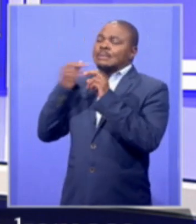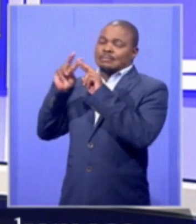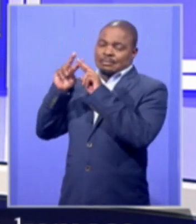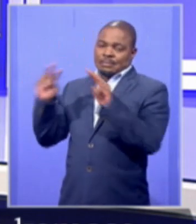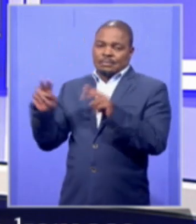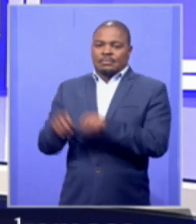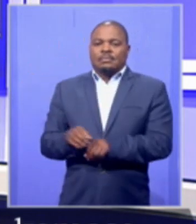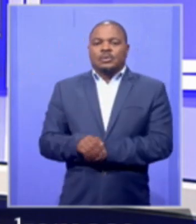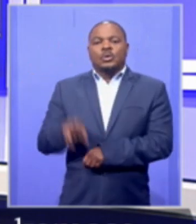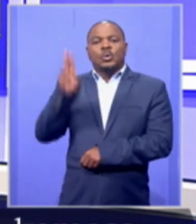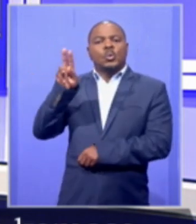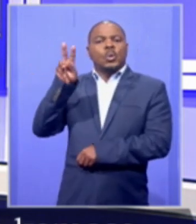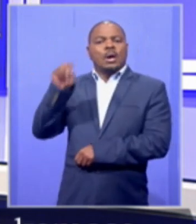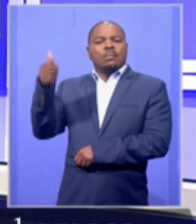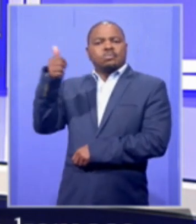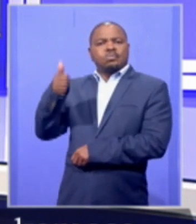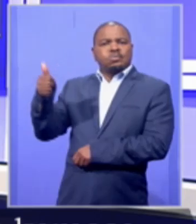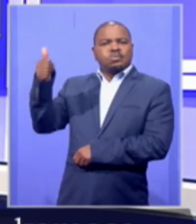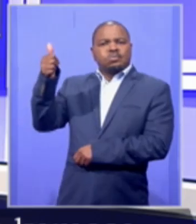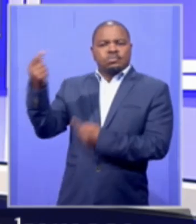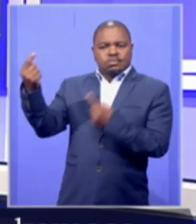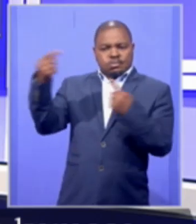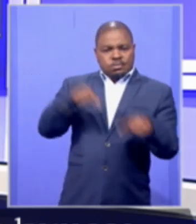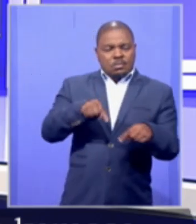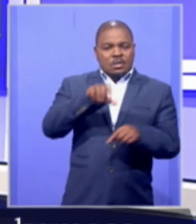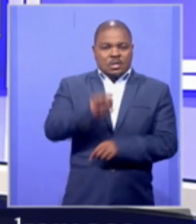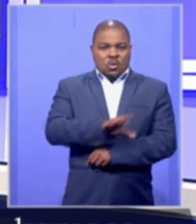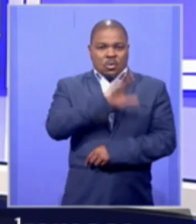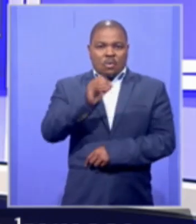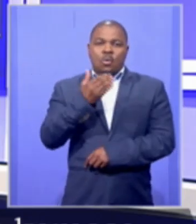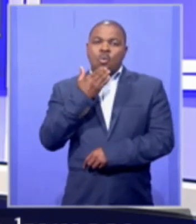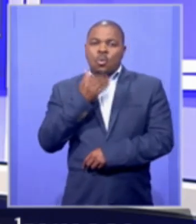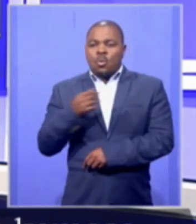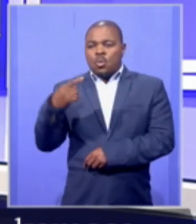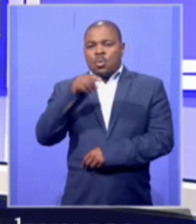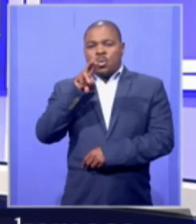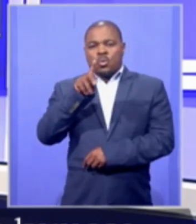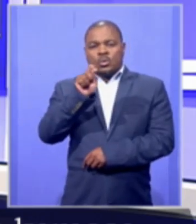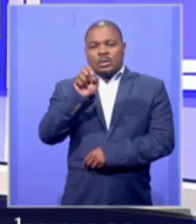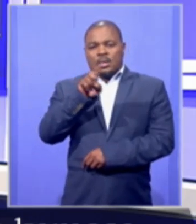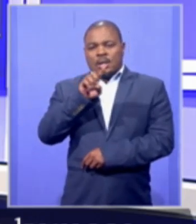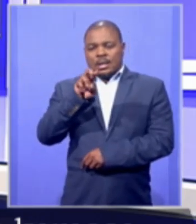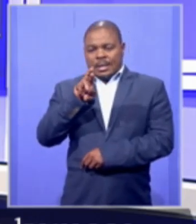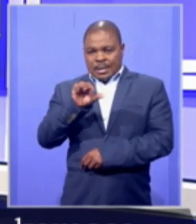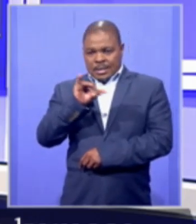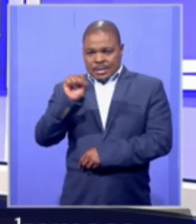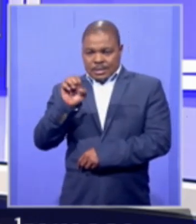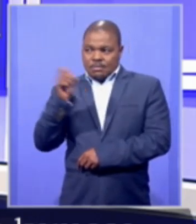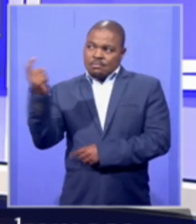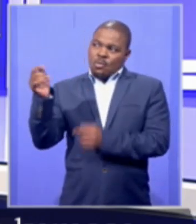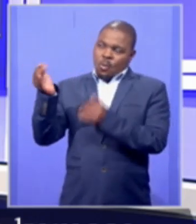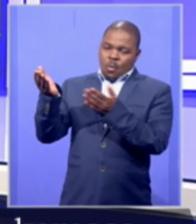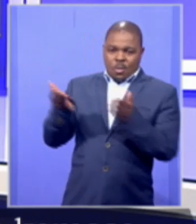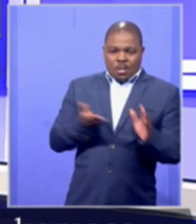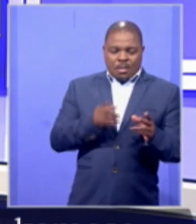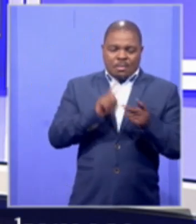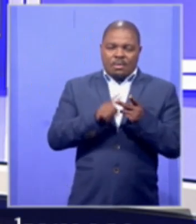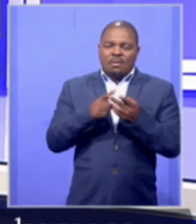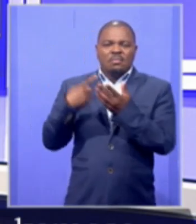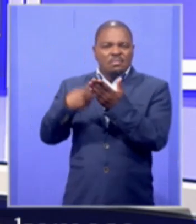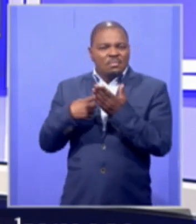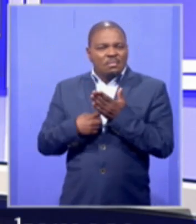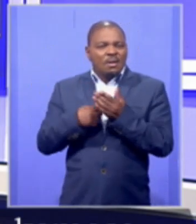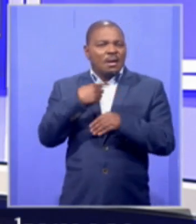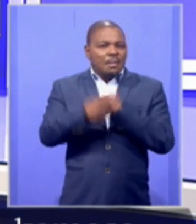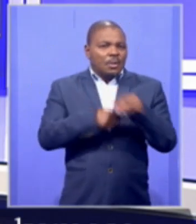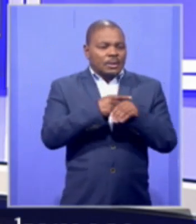mokwaledi kakaretso wa mokgatlo wa ditšhaba kopano Antonio Guterres mo nogae le go buisanela merero e akaretsang ya boporesidente